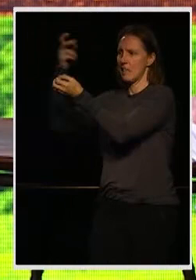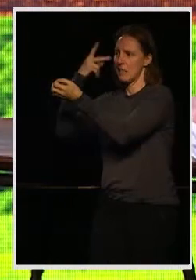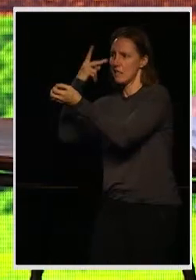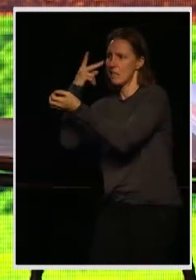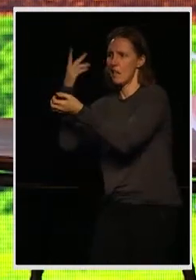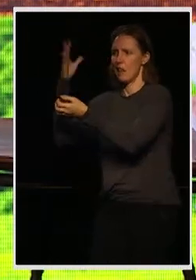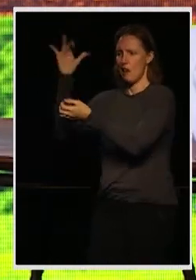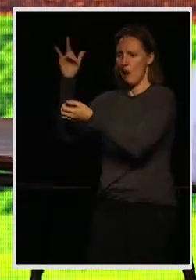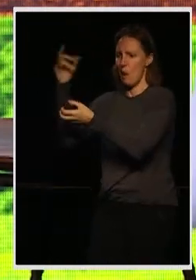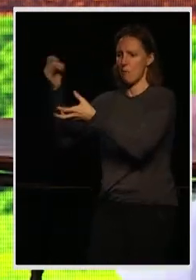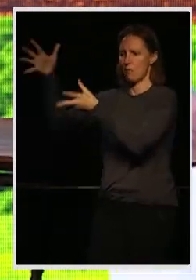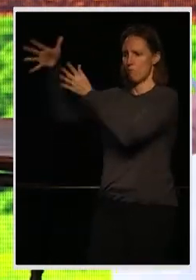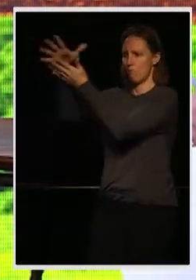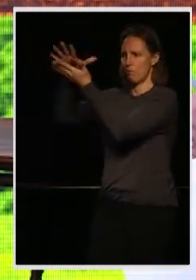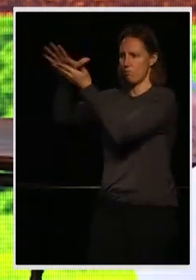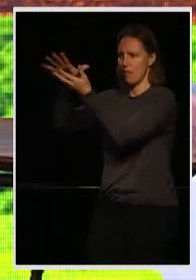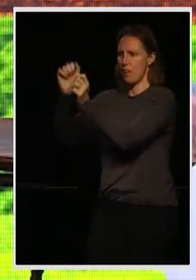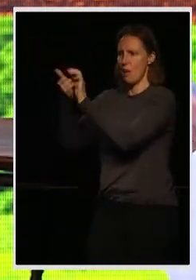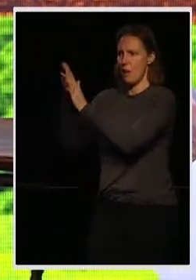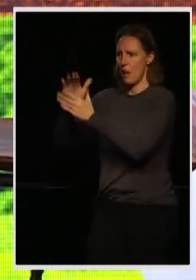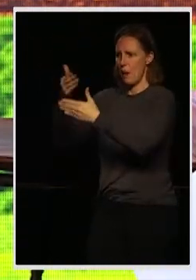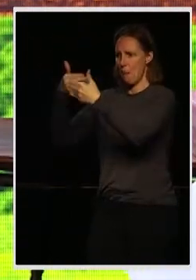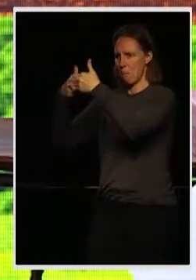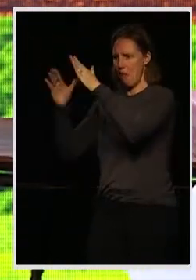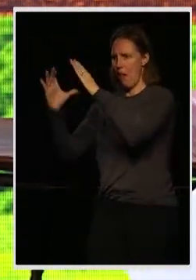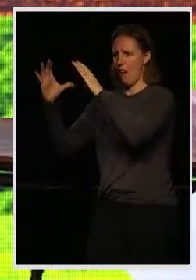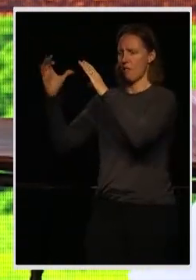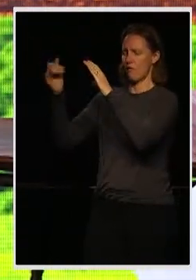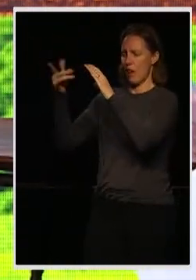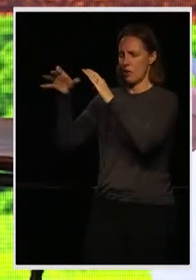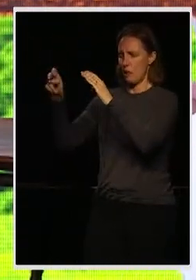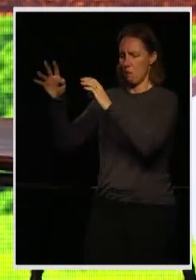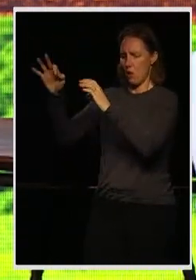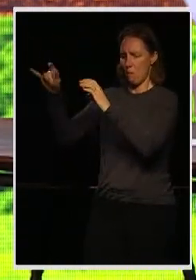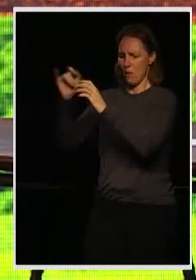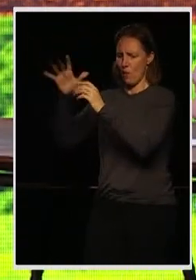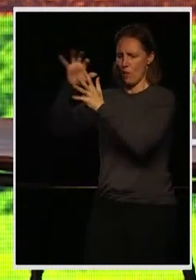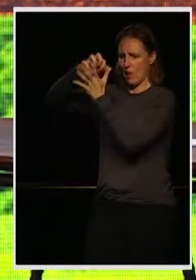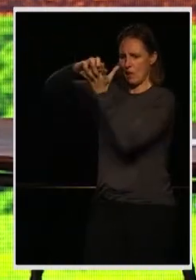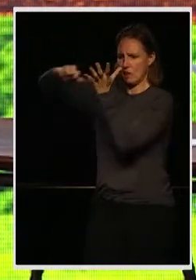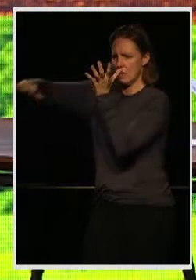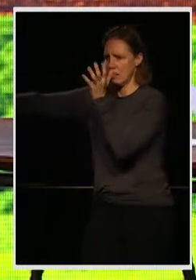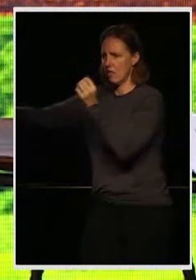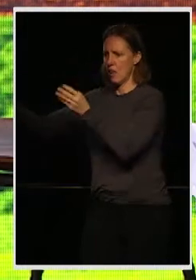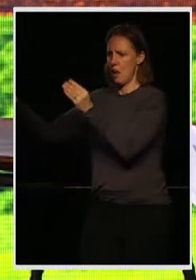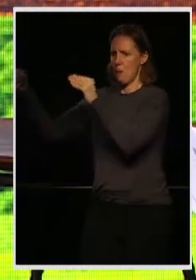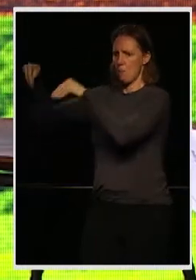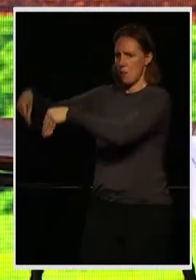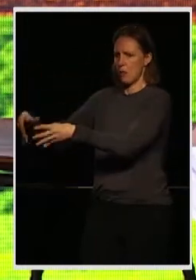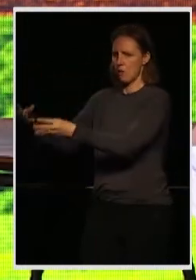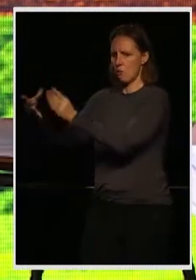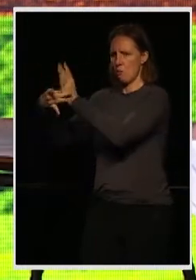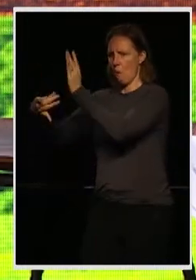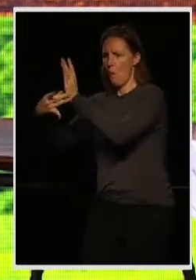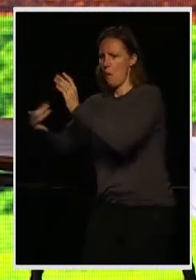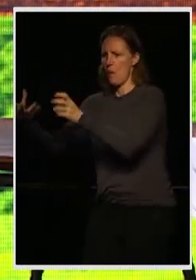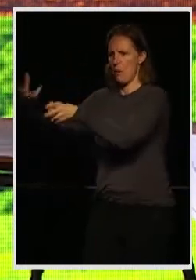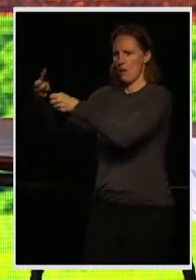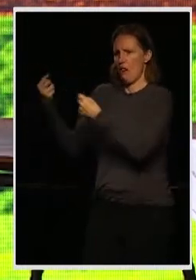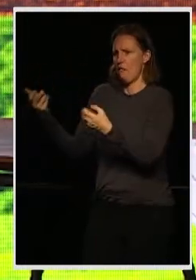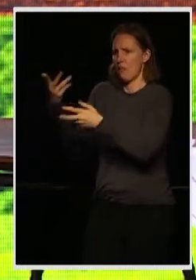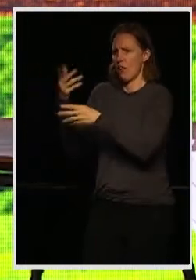block of calcium carbonate or something, or you can strip it off and put the CO2 into oil recovery. Or there's all